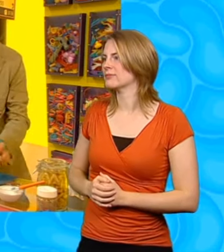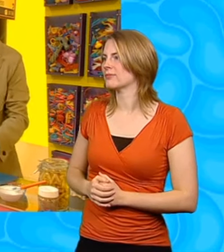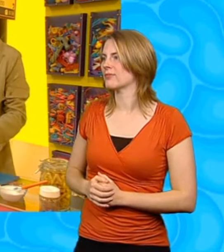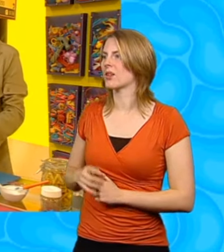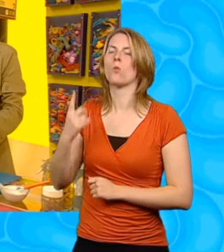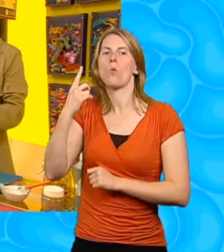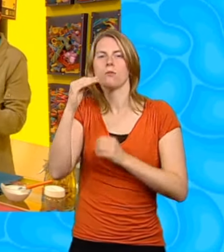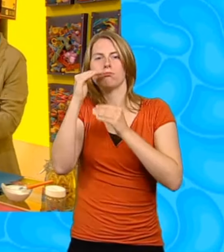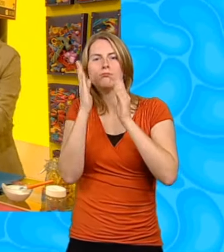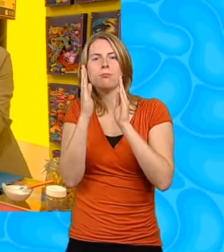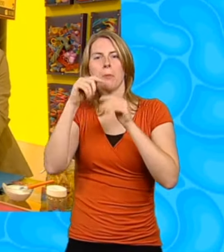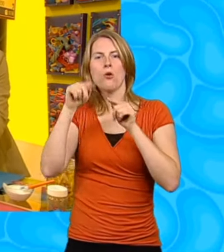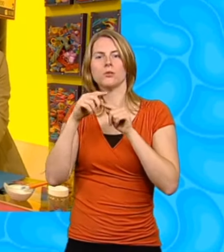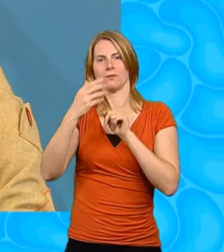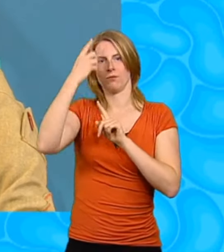box for his head.